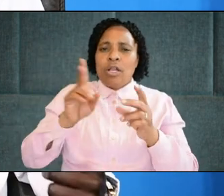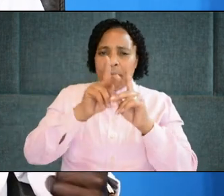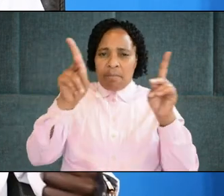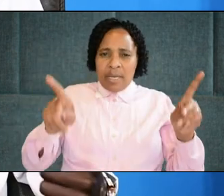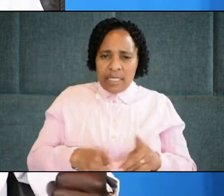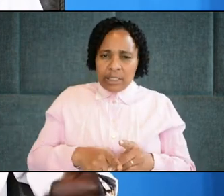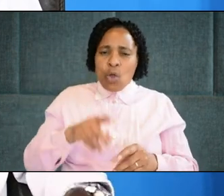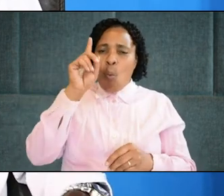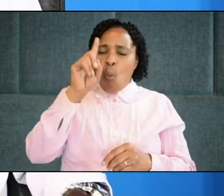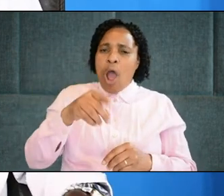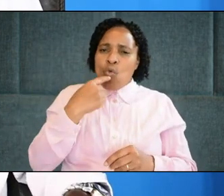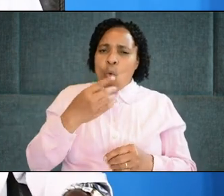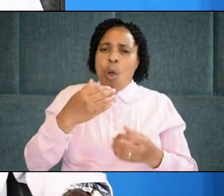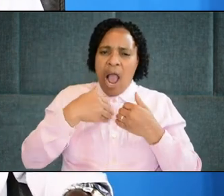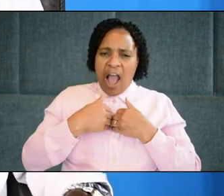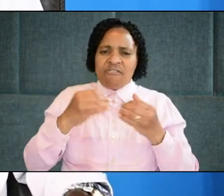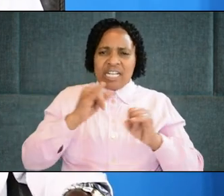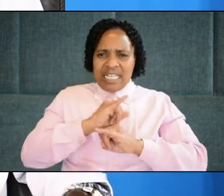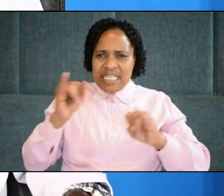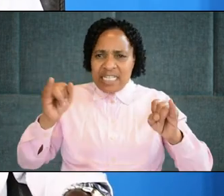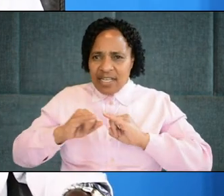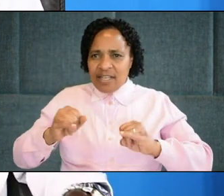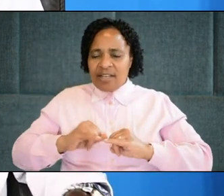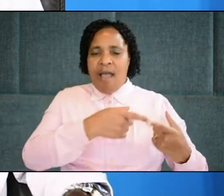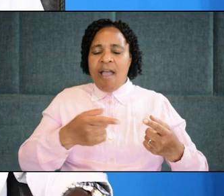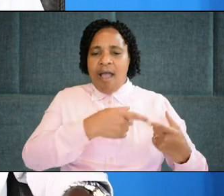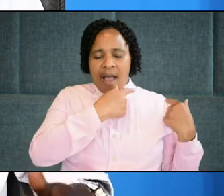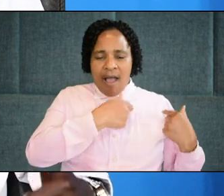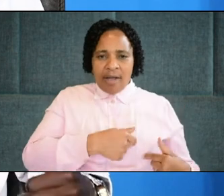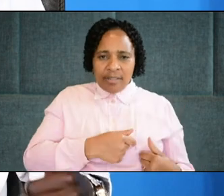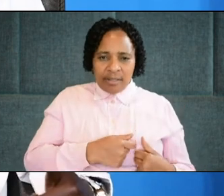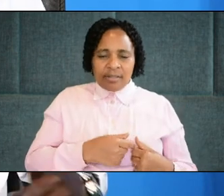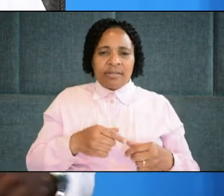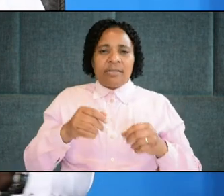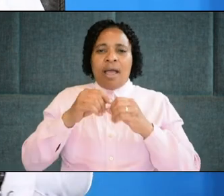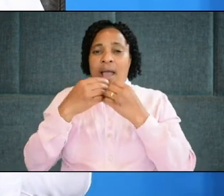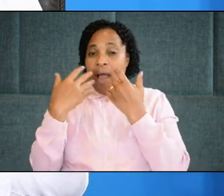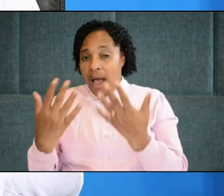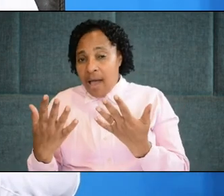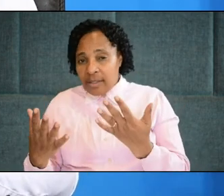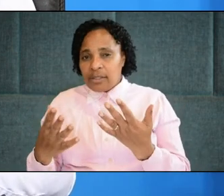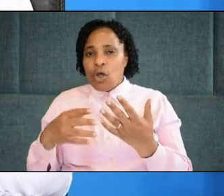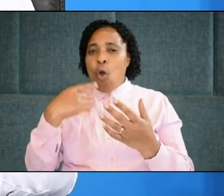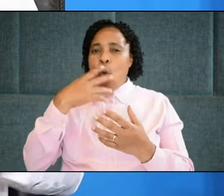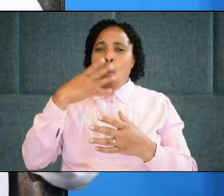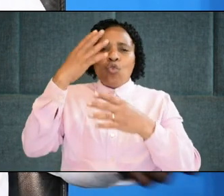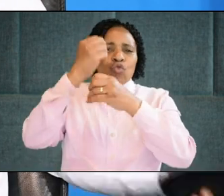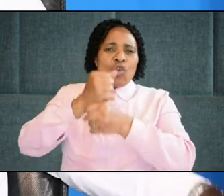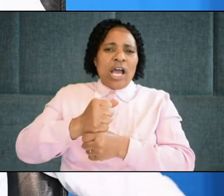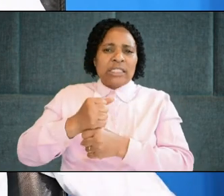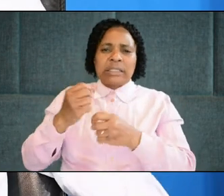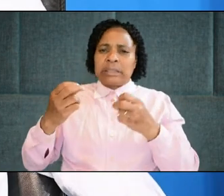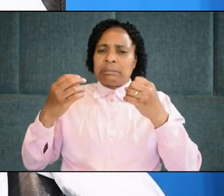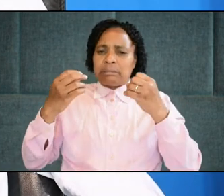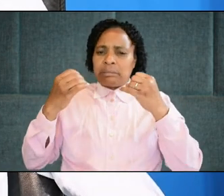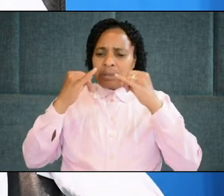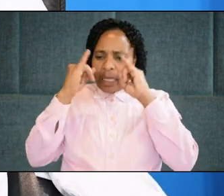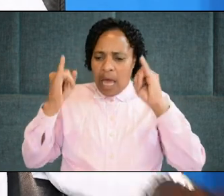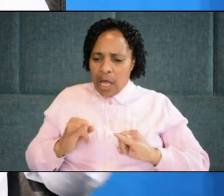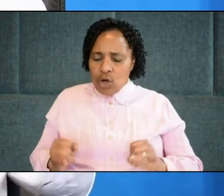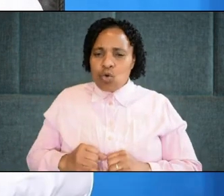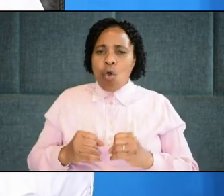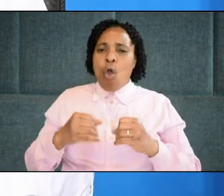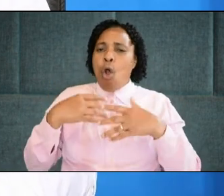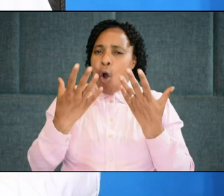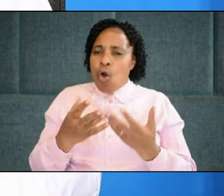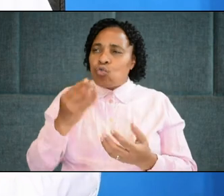who has clean hands and a pure heart, and who does not trust in an idol or swear